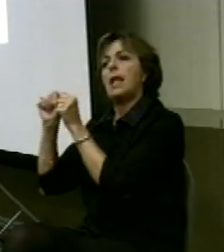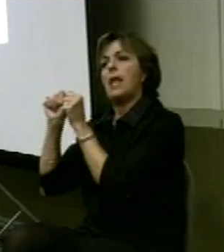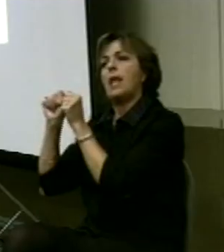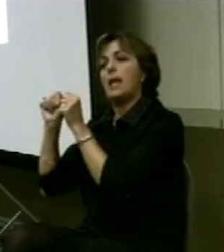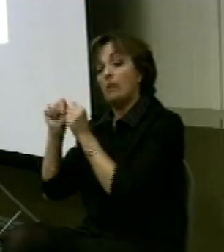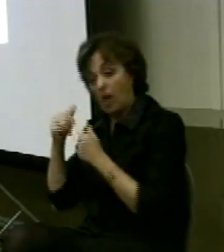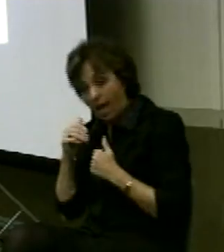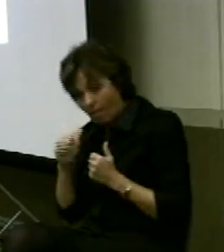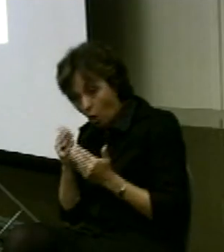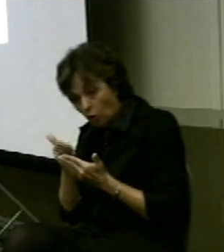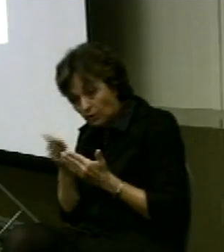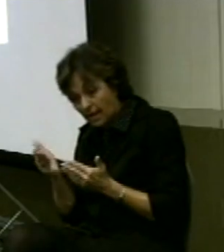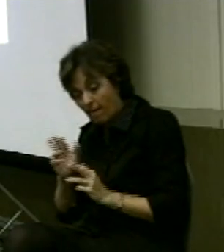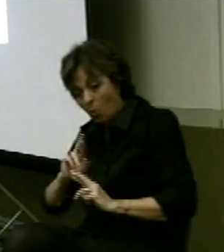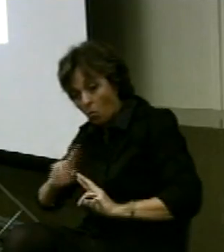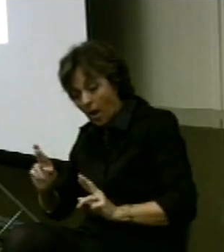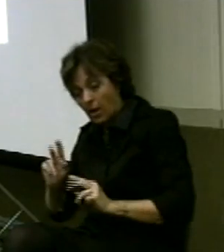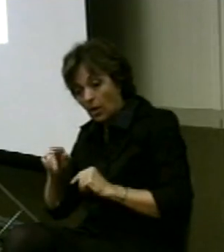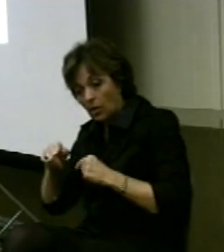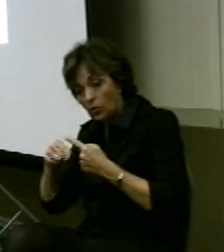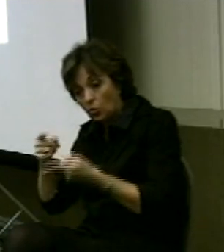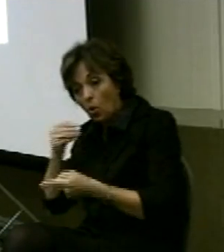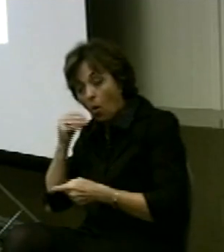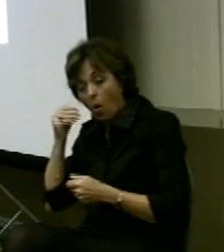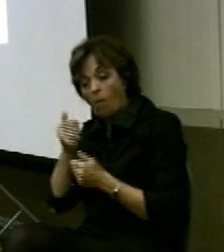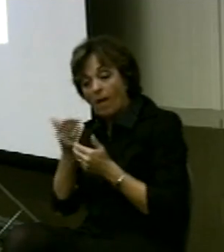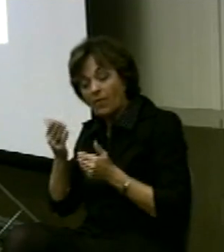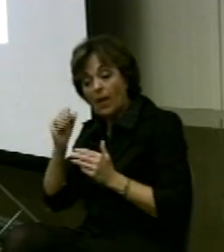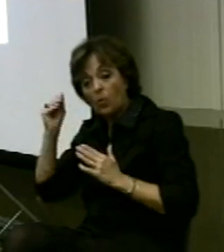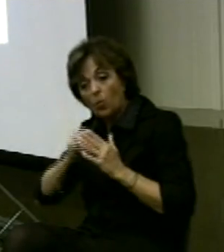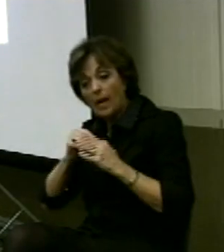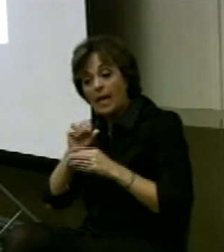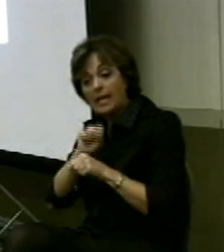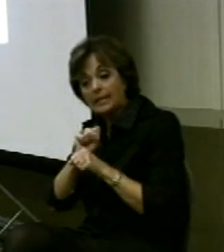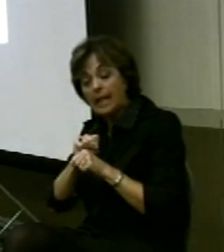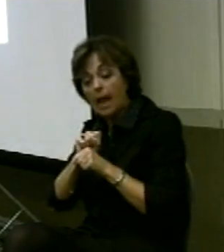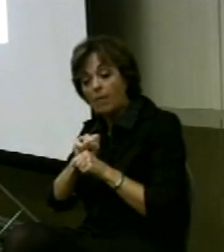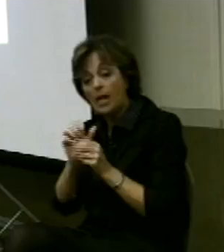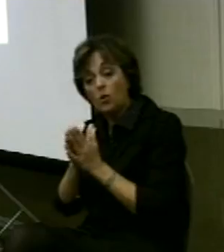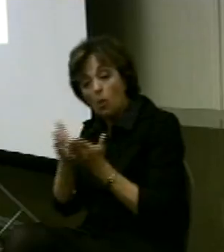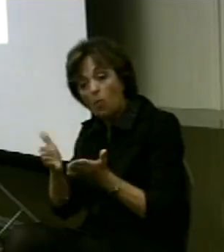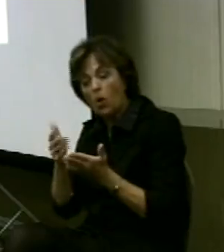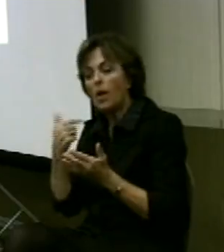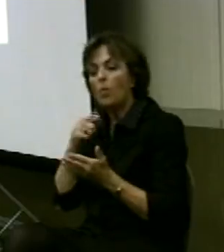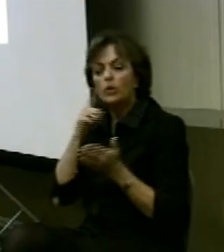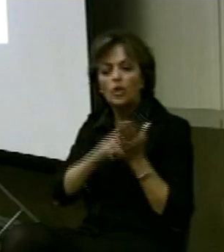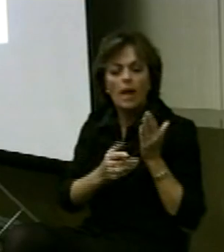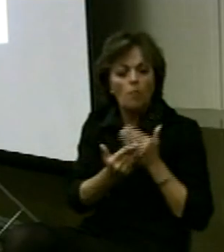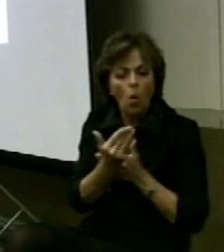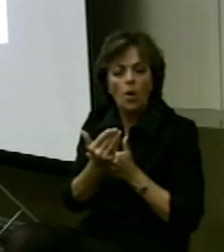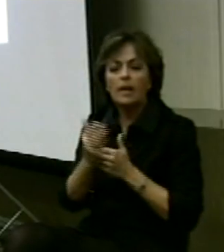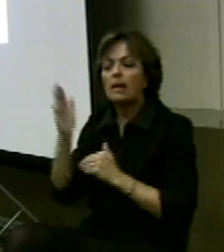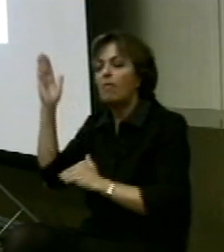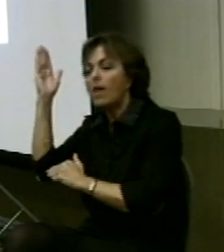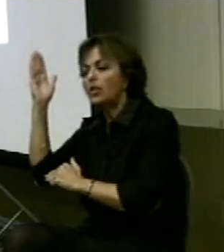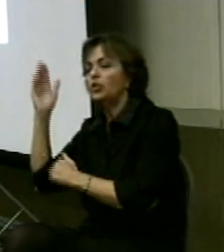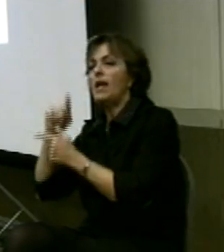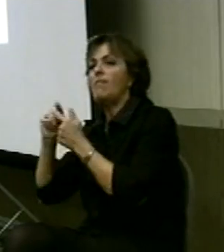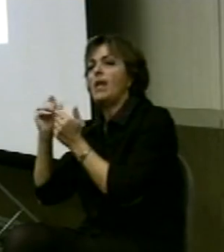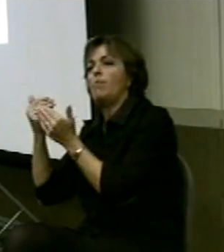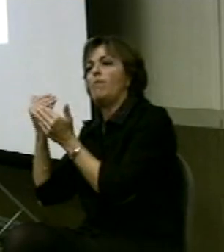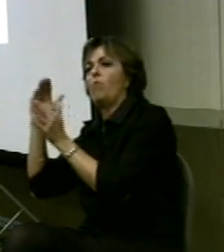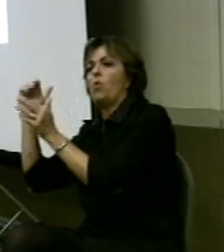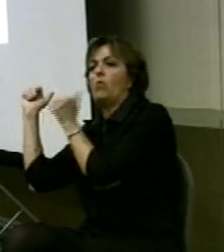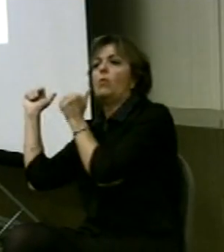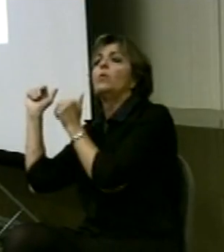stuff? Are you ready for home? Is everything written in your assignment notebook? And we check in morning, before lunch, and then before they go home. But